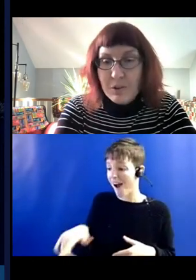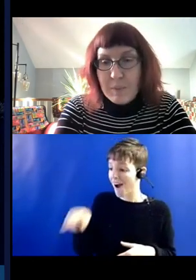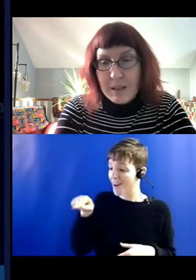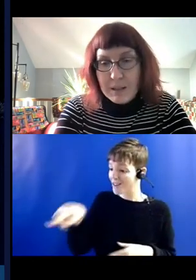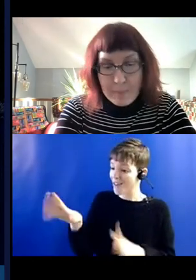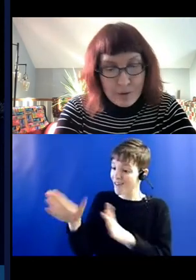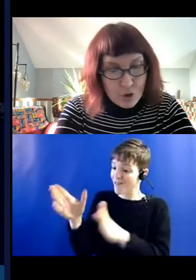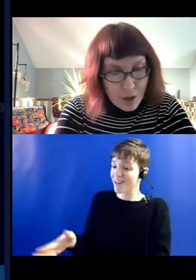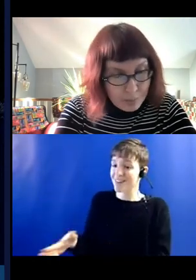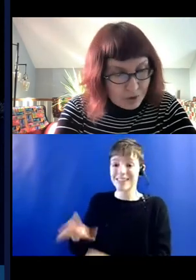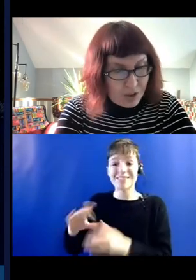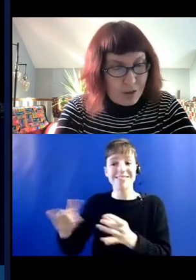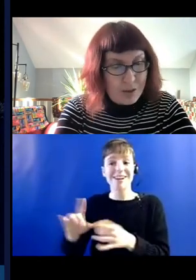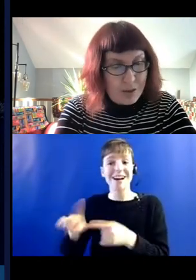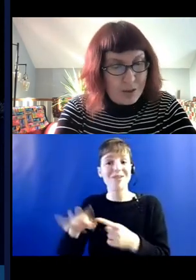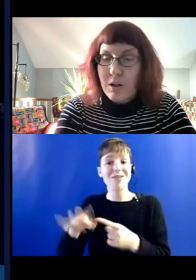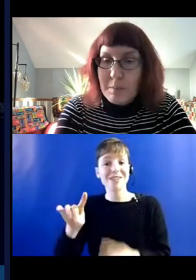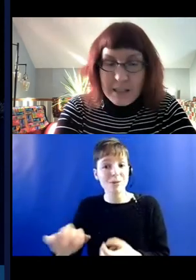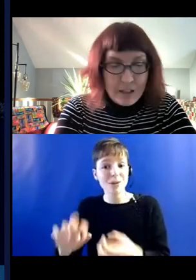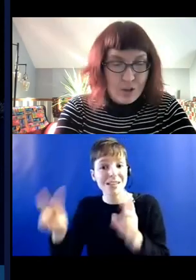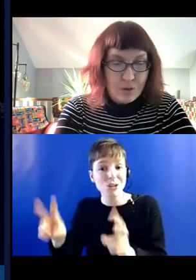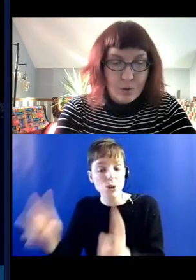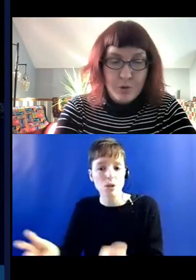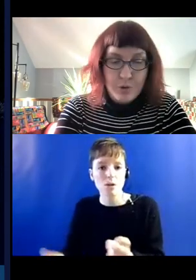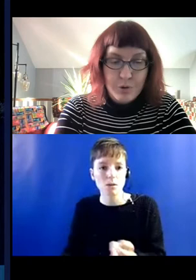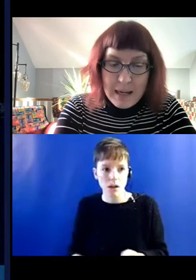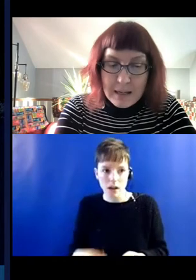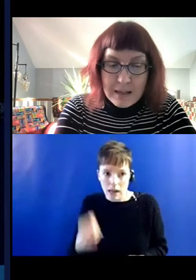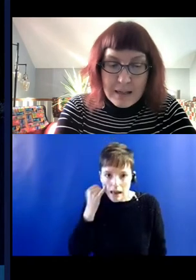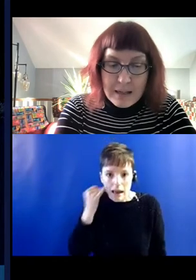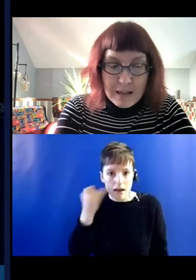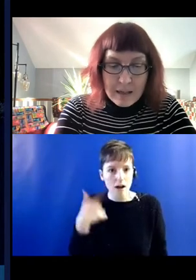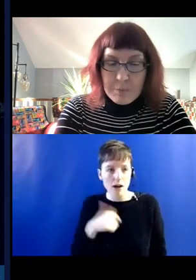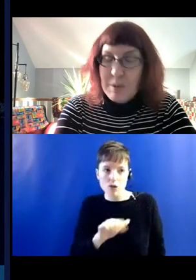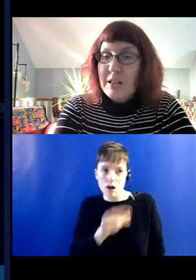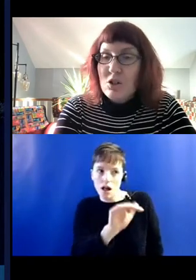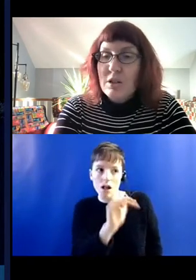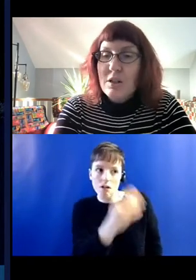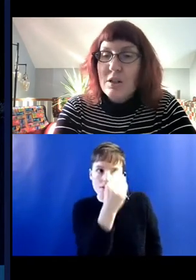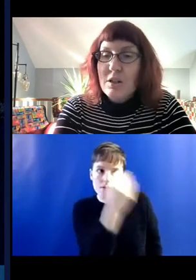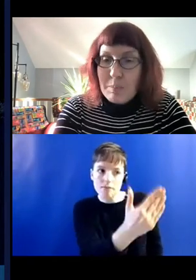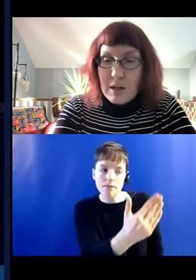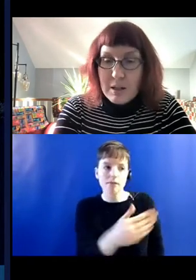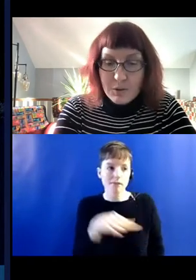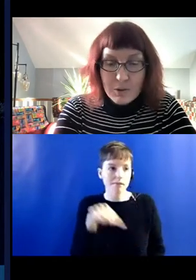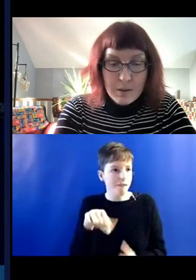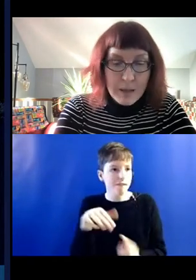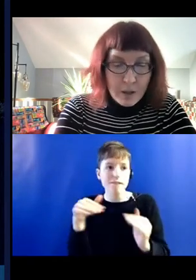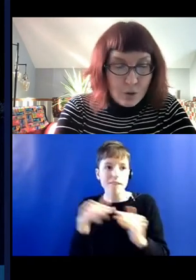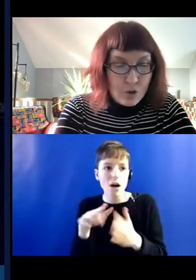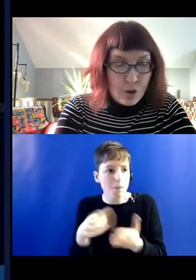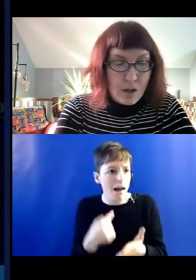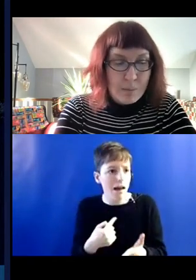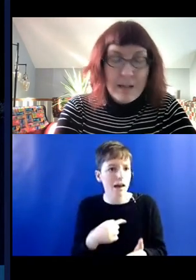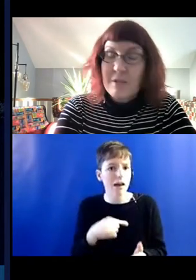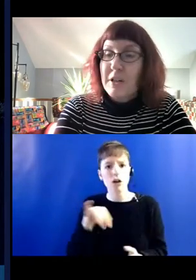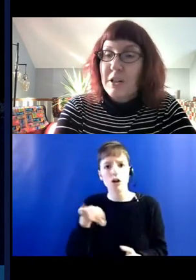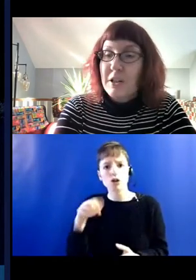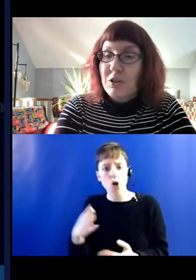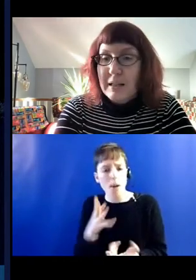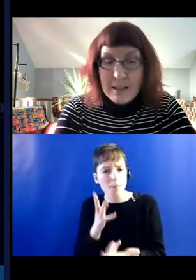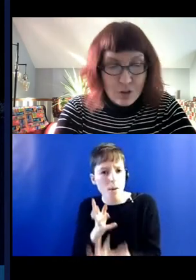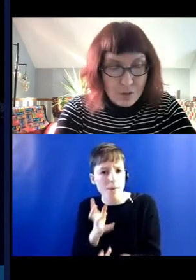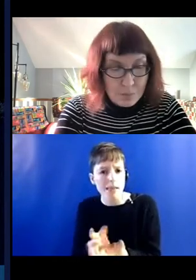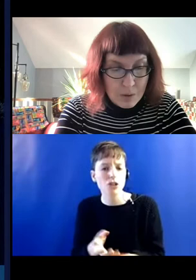try to speak about job security, accommodations, or fair pay, I potentially jeopardize my own job and